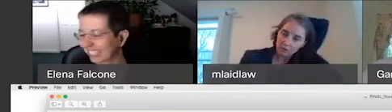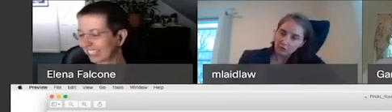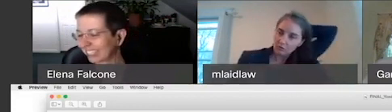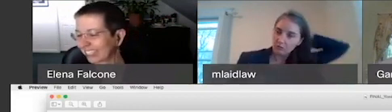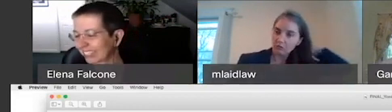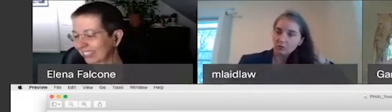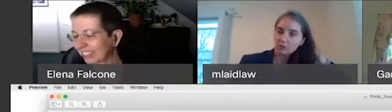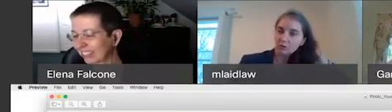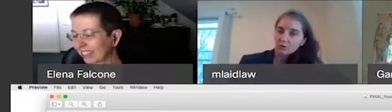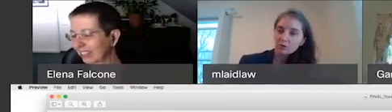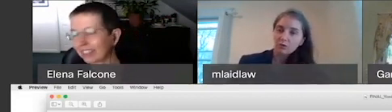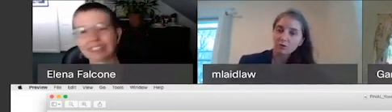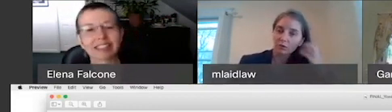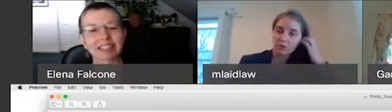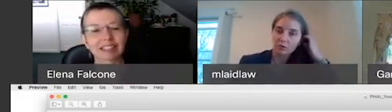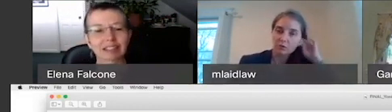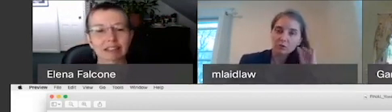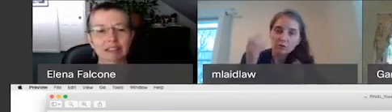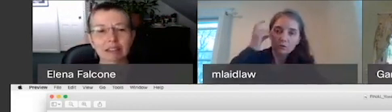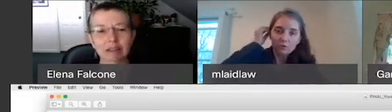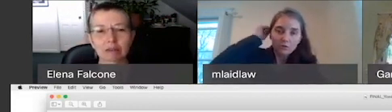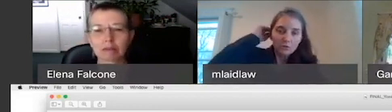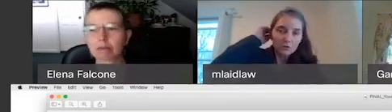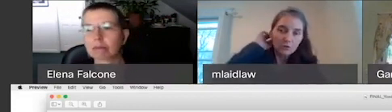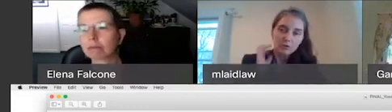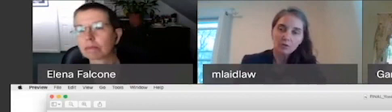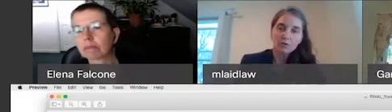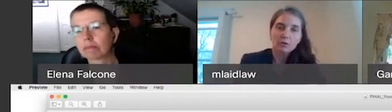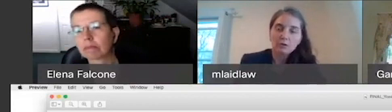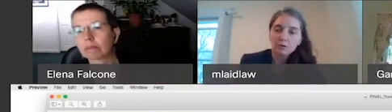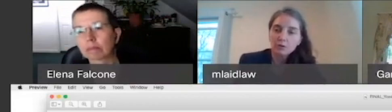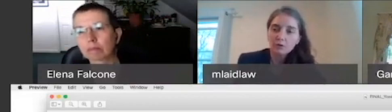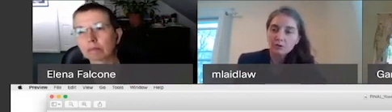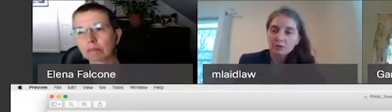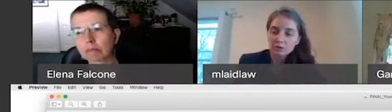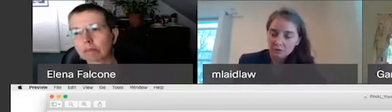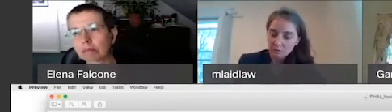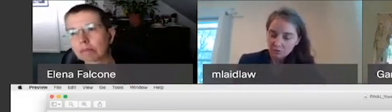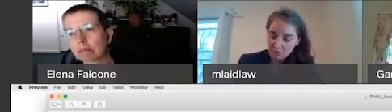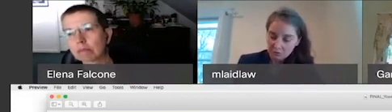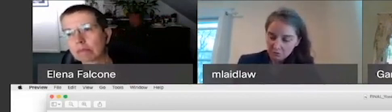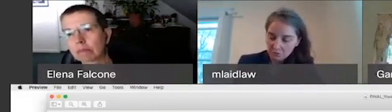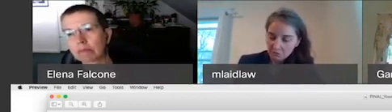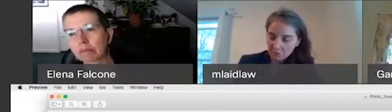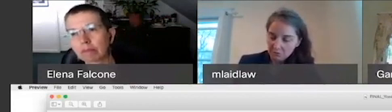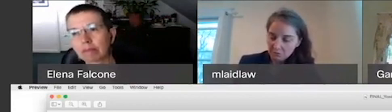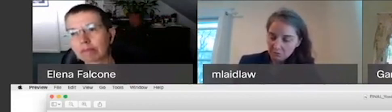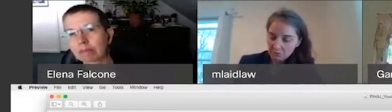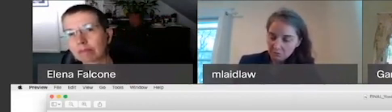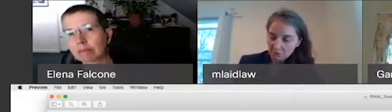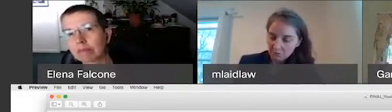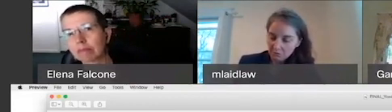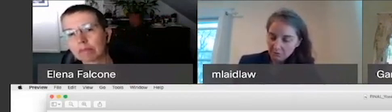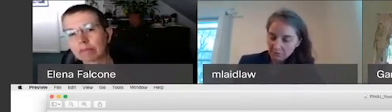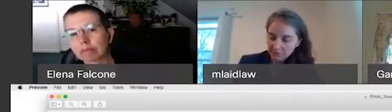us. Right now, as we move forward, we're looking at creative ways to be able to open up our congregate